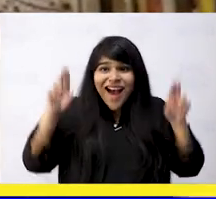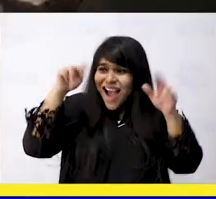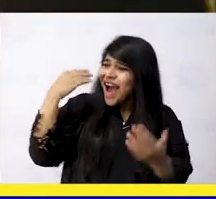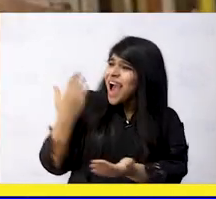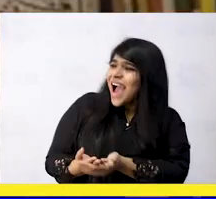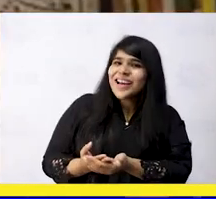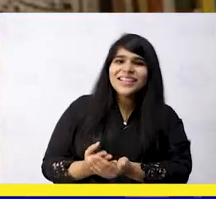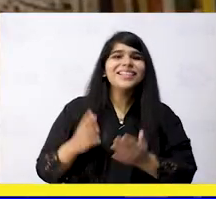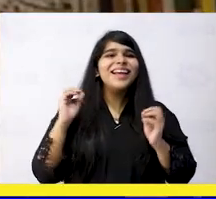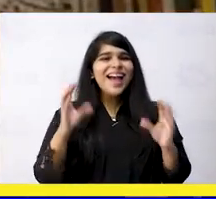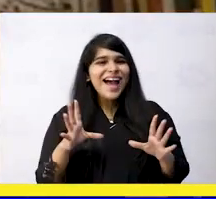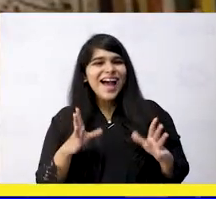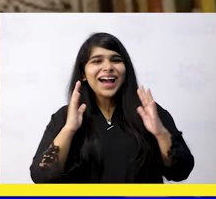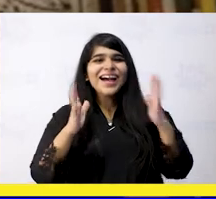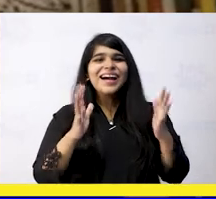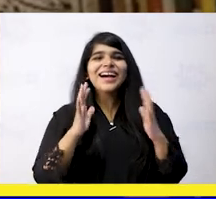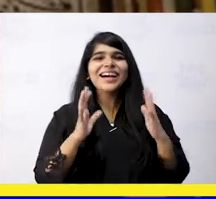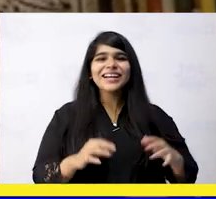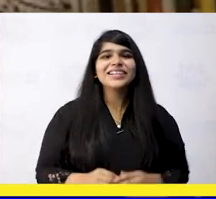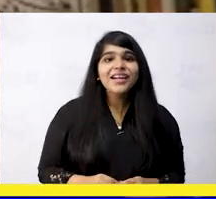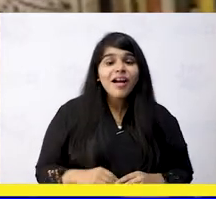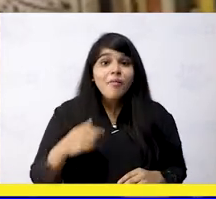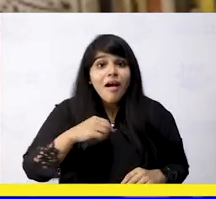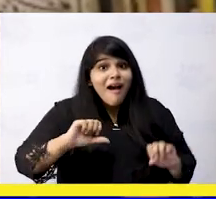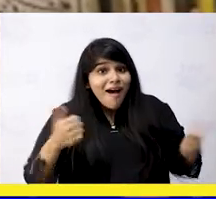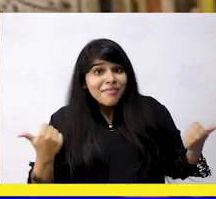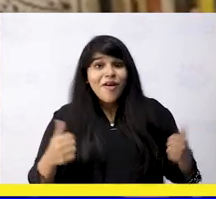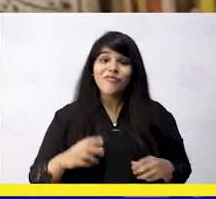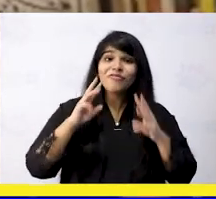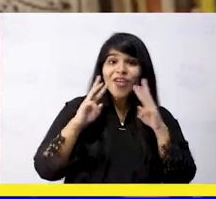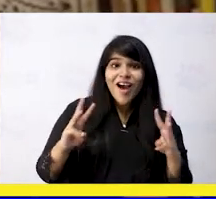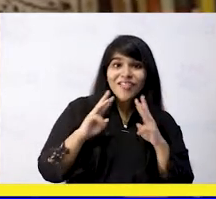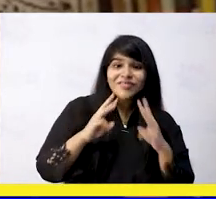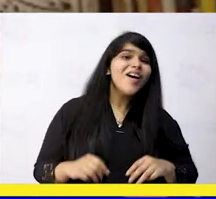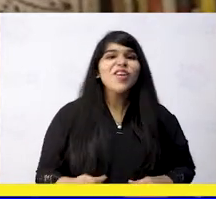hare must have been on the other side long time ago. I won?